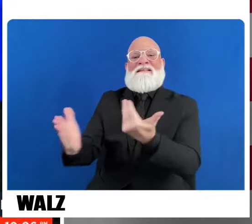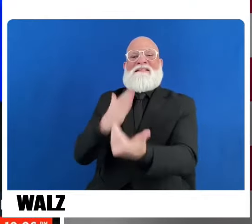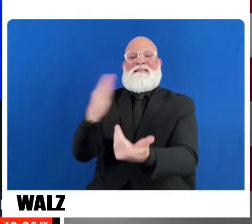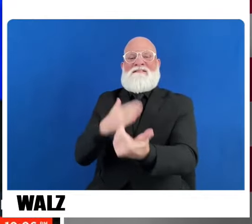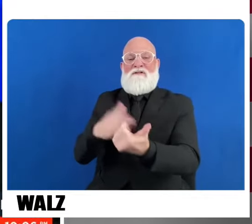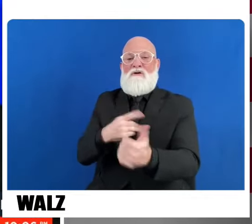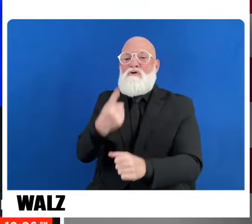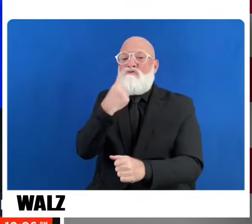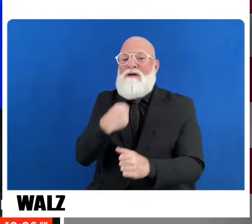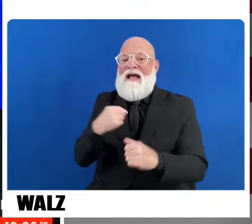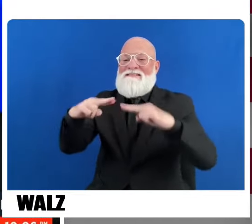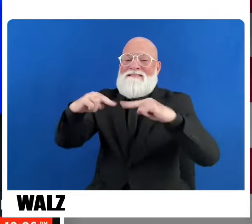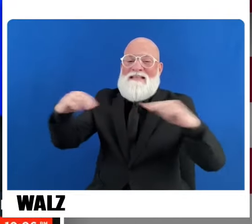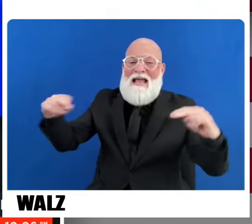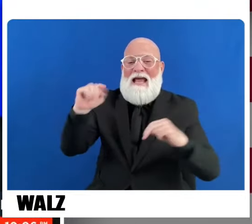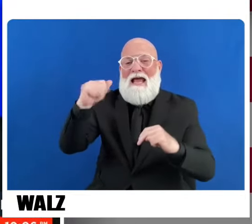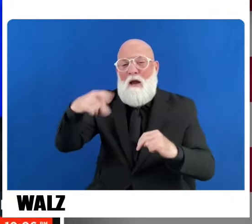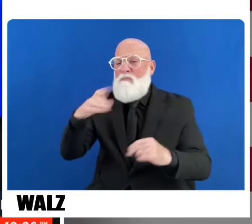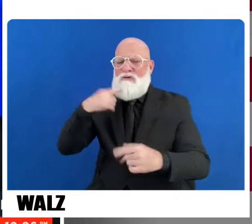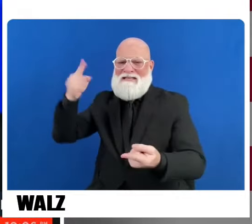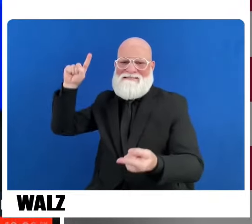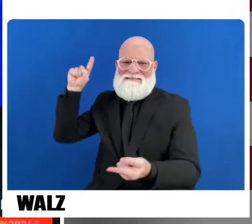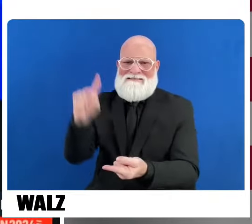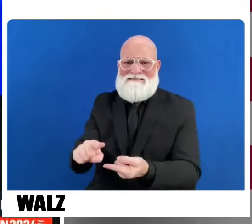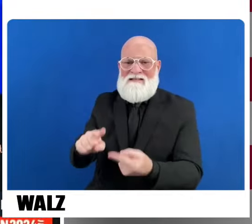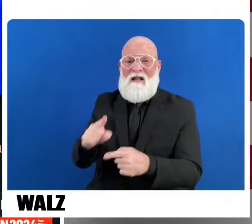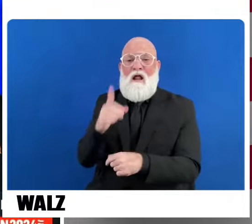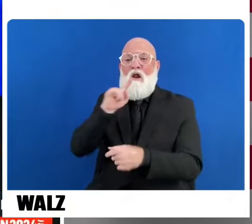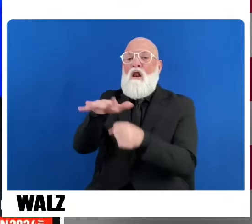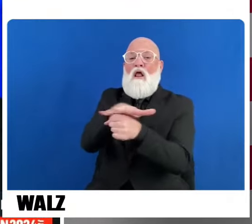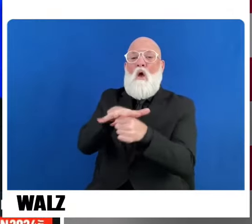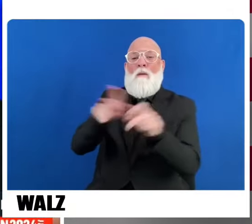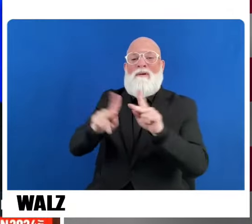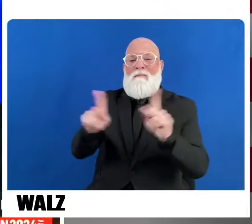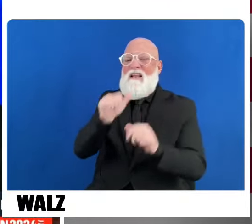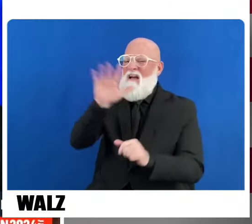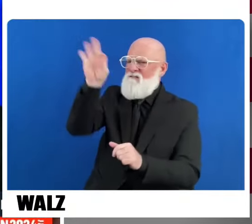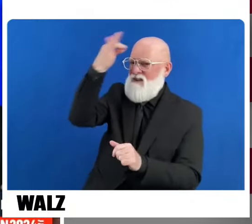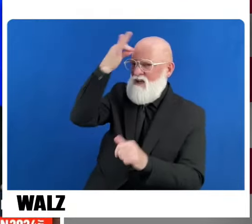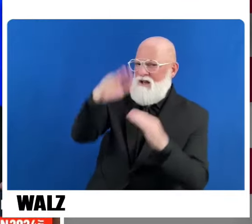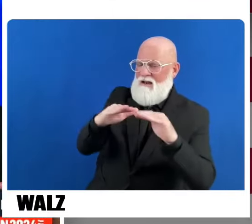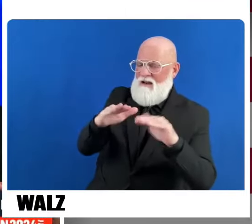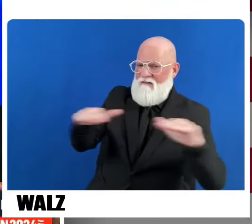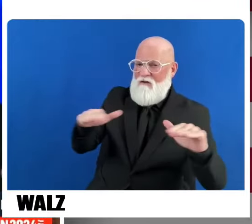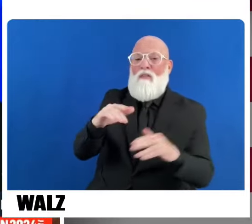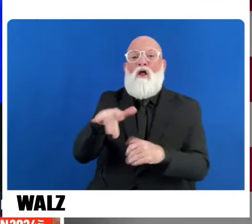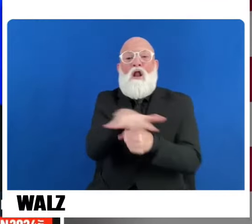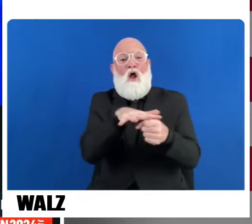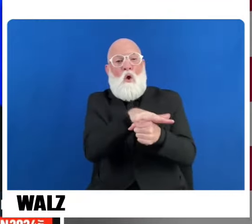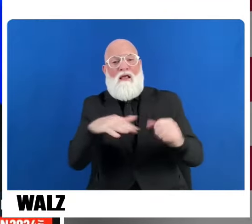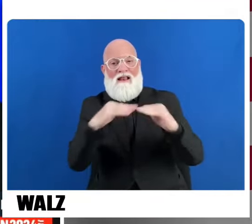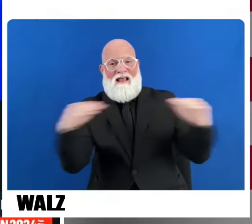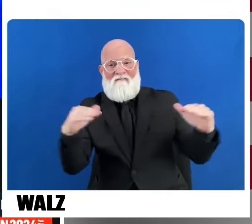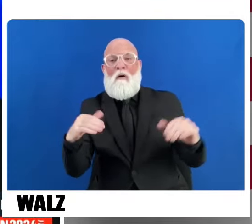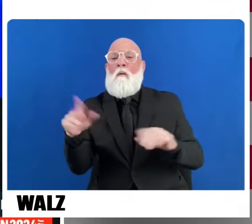we can't do it at the federal level, but local folks make it easier to build those homes. And then that down payment assistance. I can tell all of you out there, one